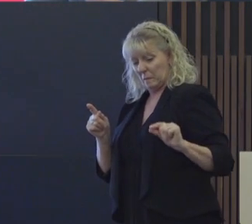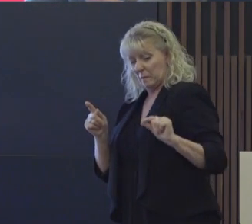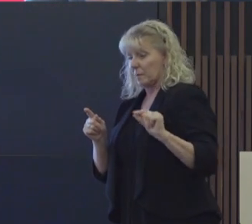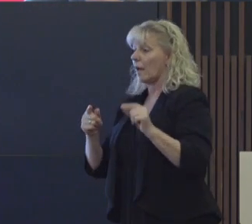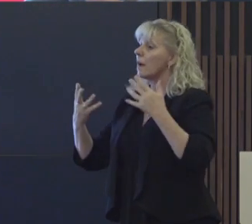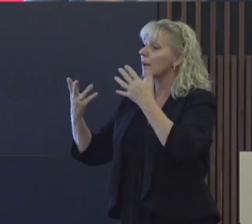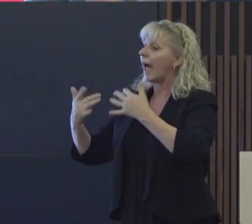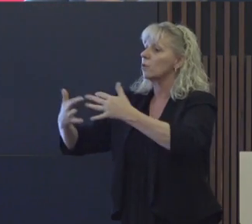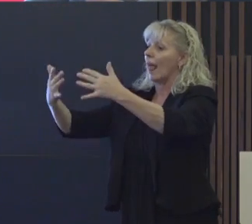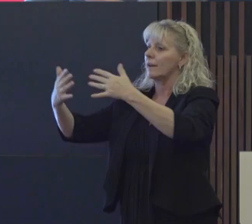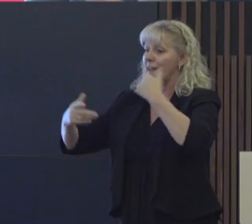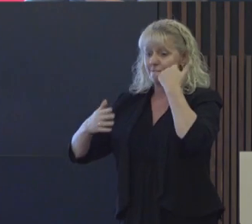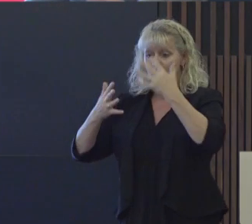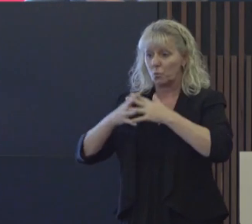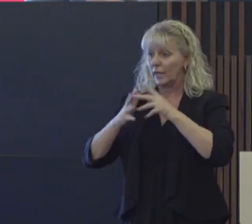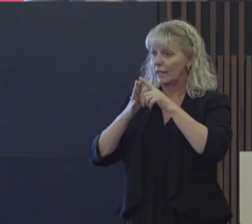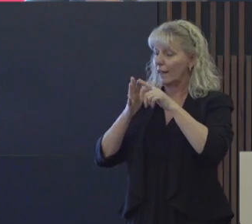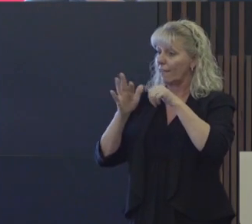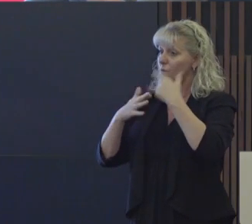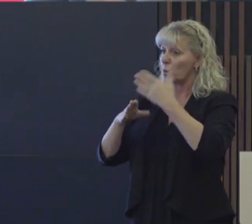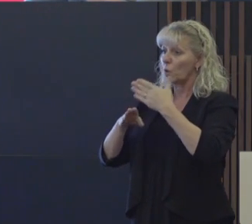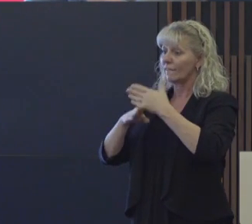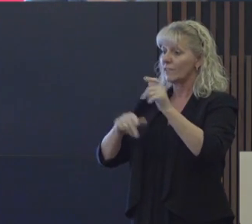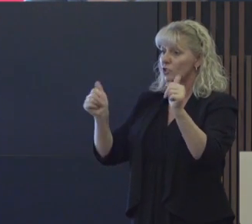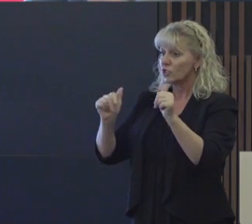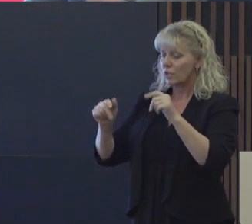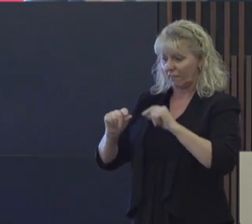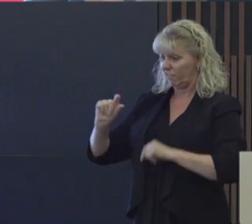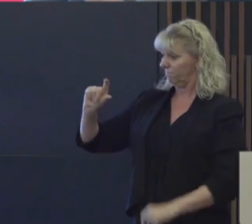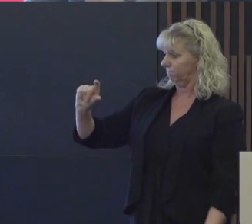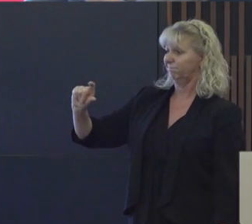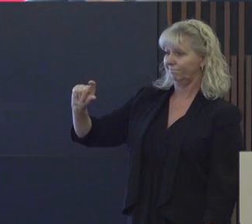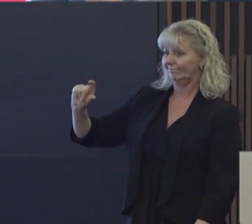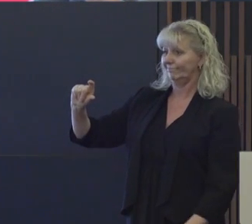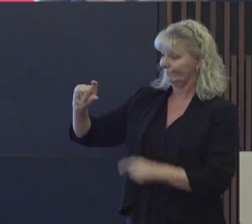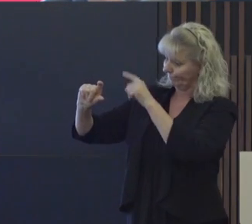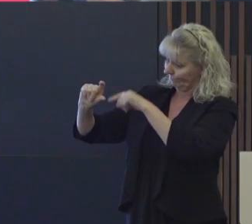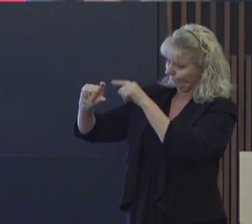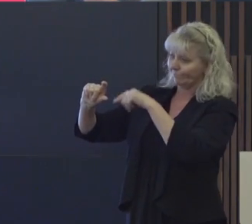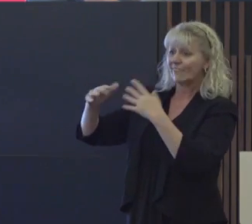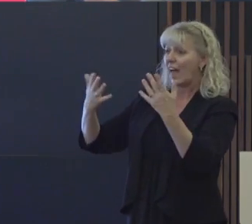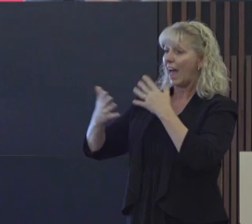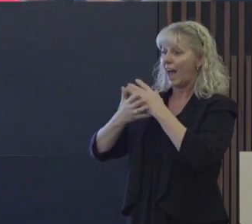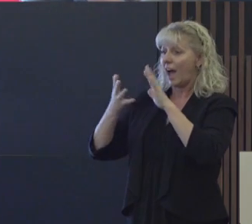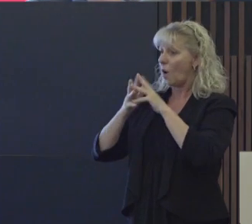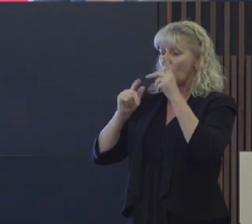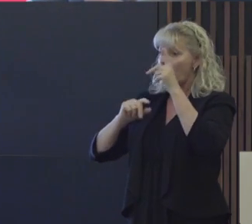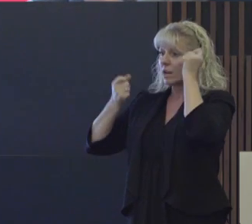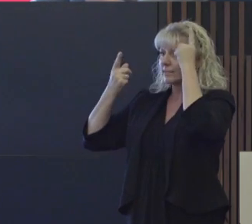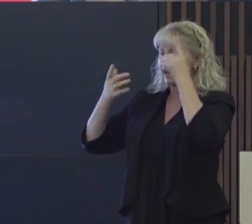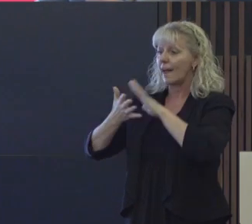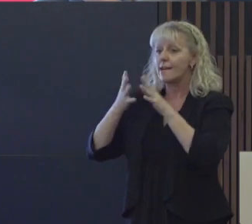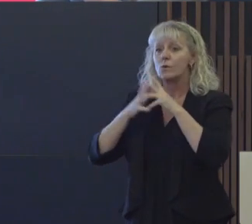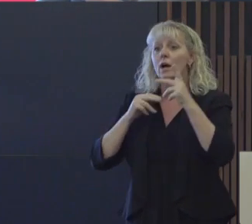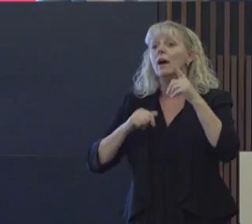they have worked. And so you can imagine how thick that paperwork is. And many of them won't understand. And what worries me is that